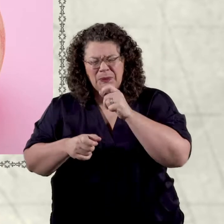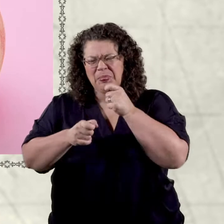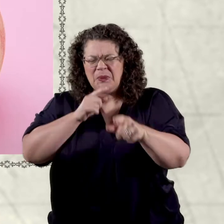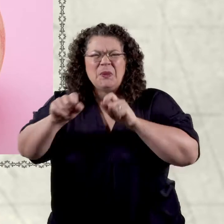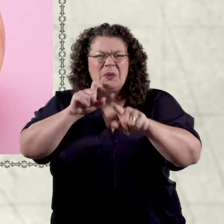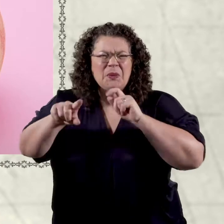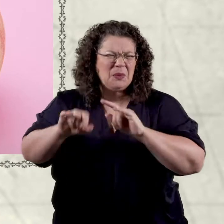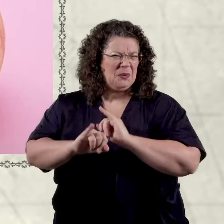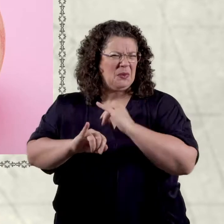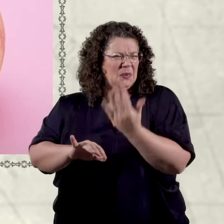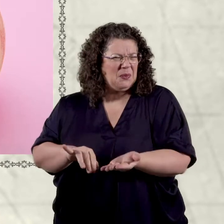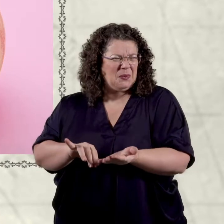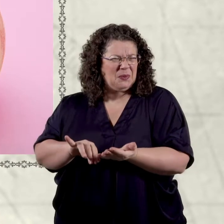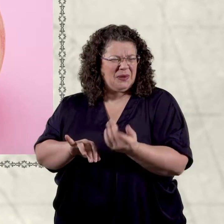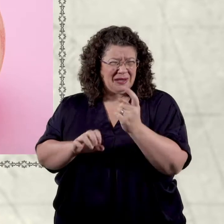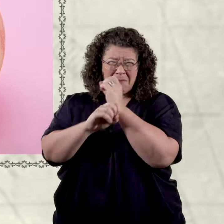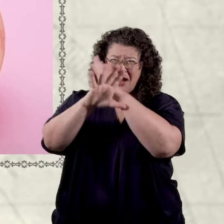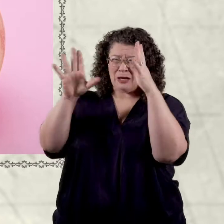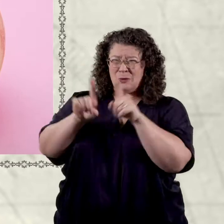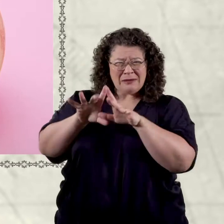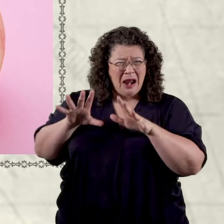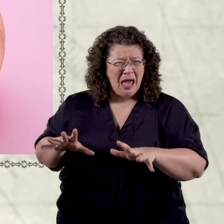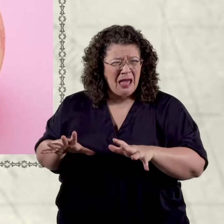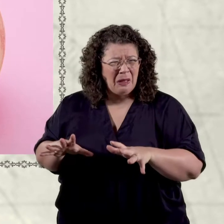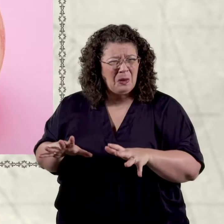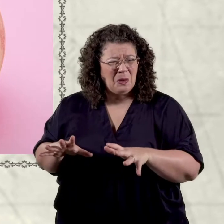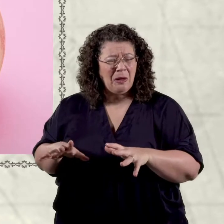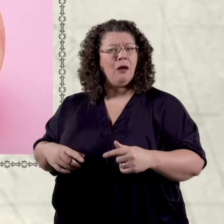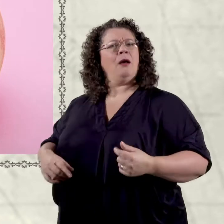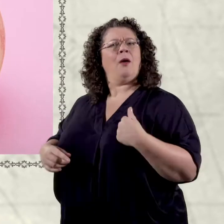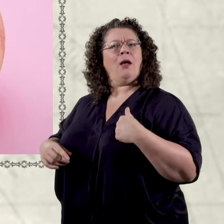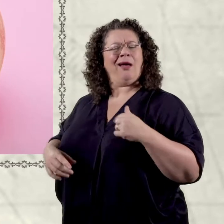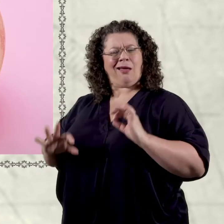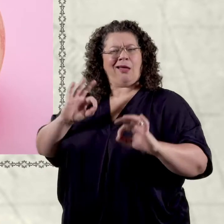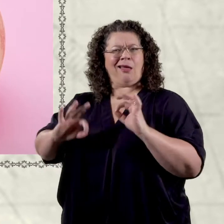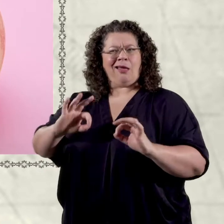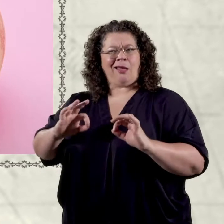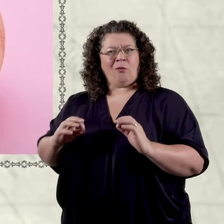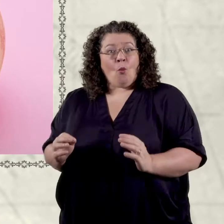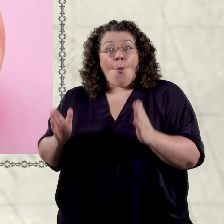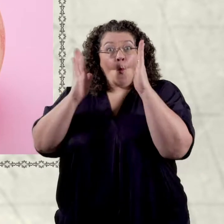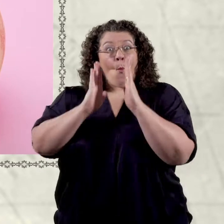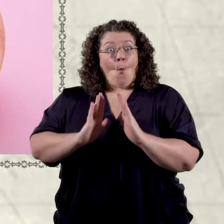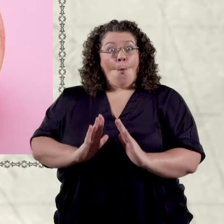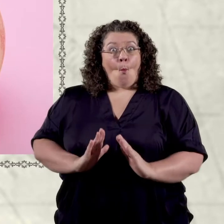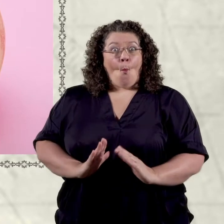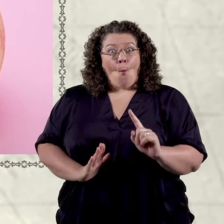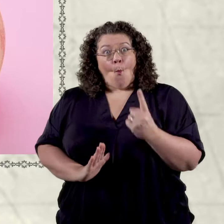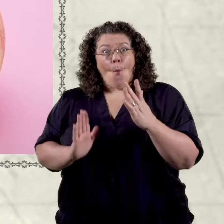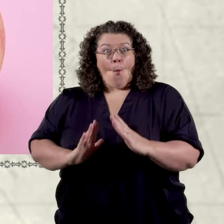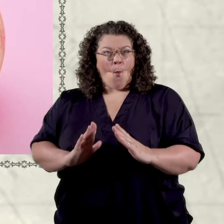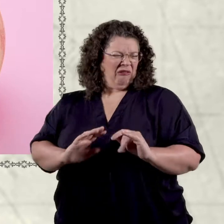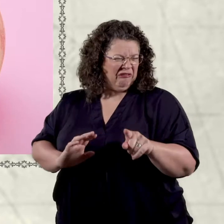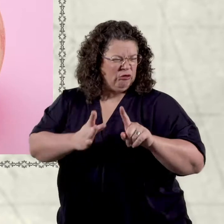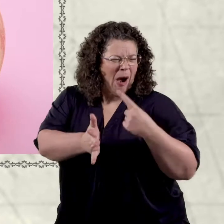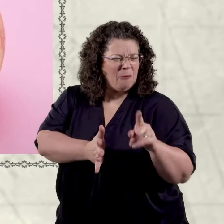woman she would be. I'll be her. Tall, skinny. Right then, James,